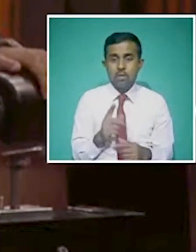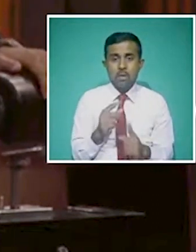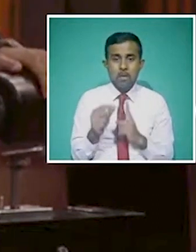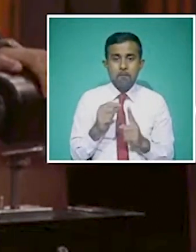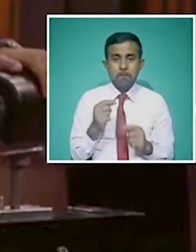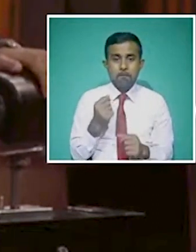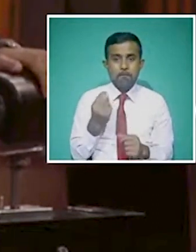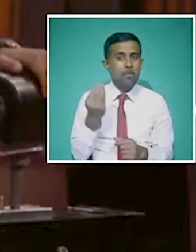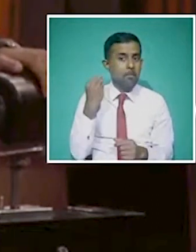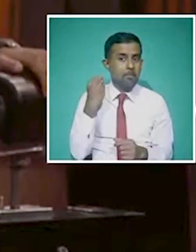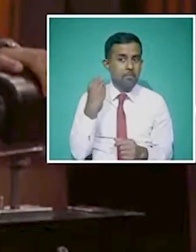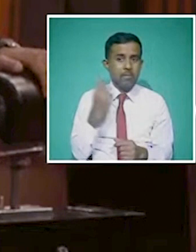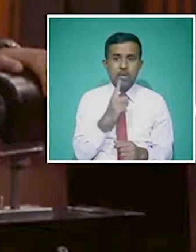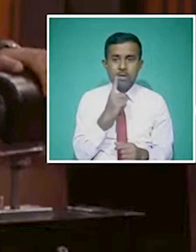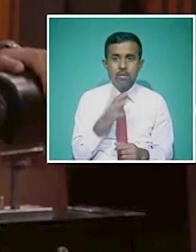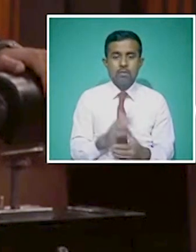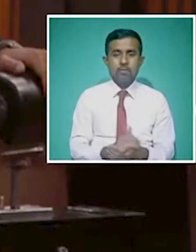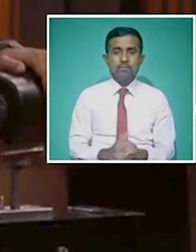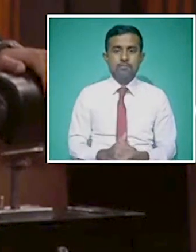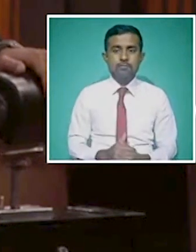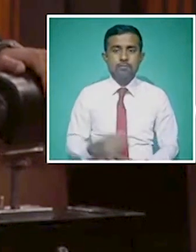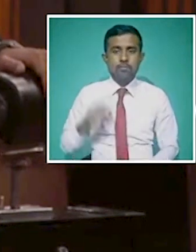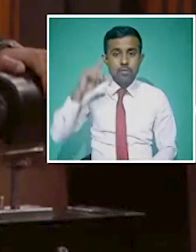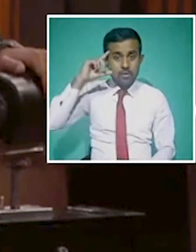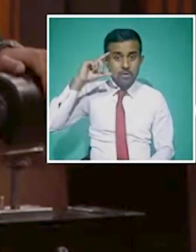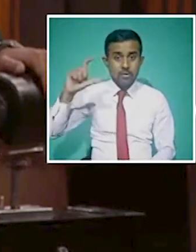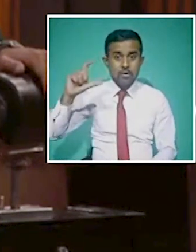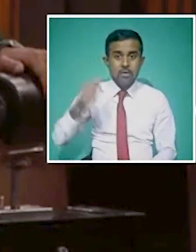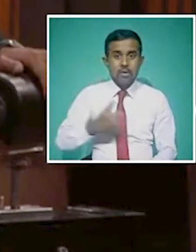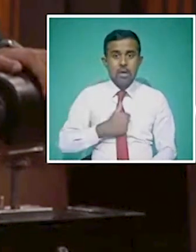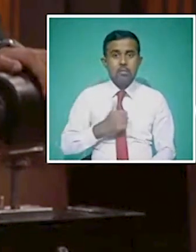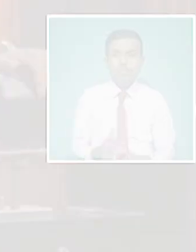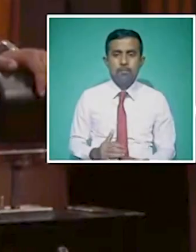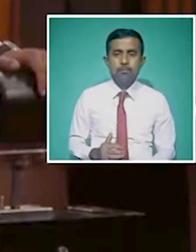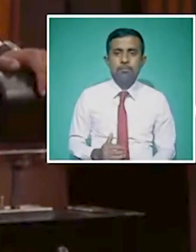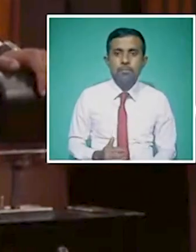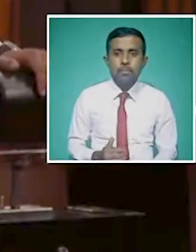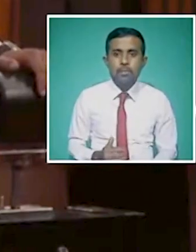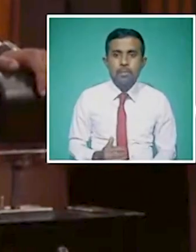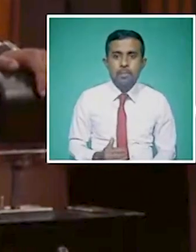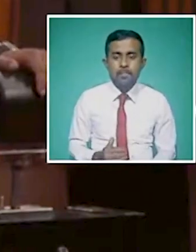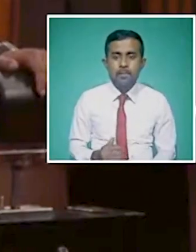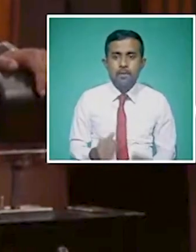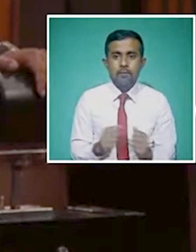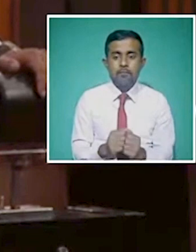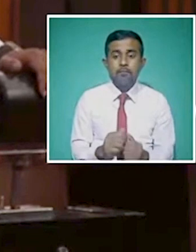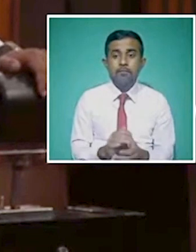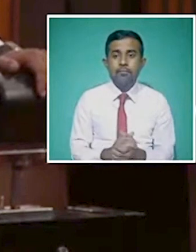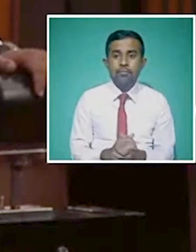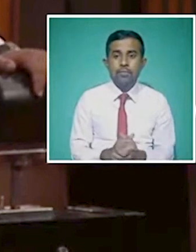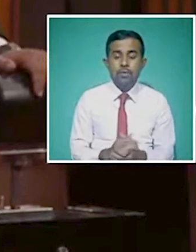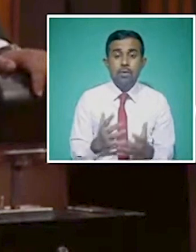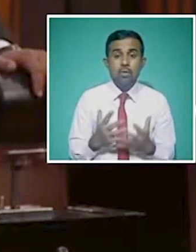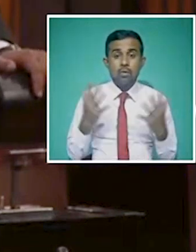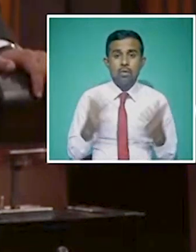I spoke in parliament about China not willing to restructure the debt within this country. Now there is a serious concern, because